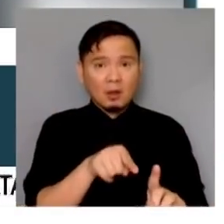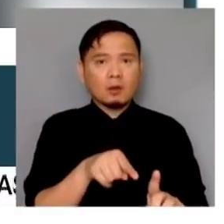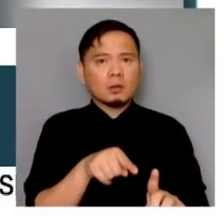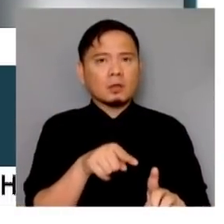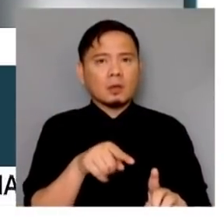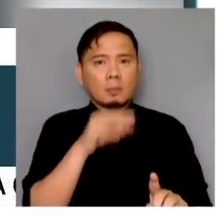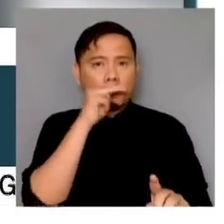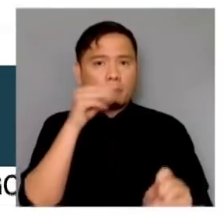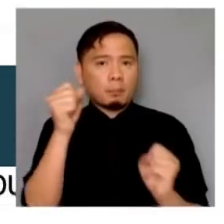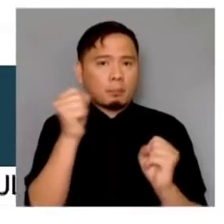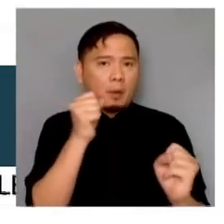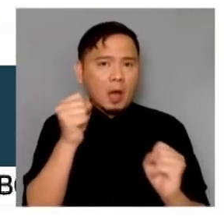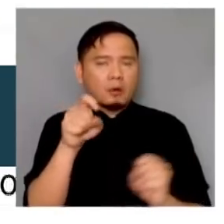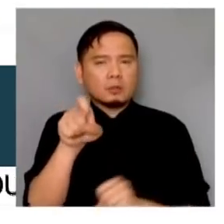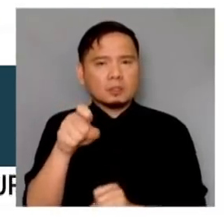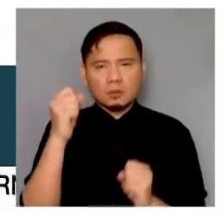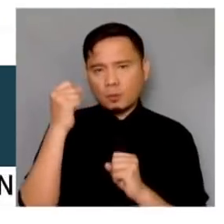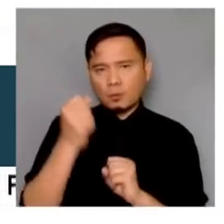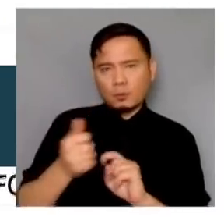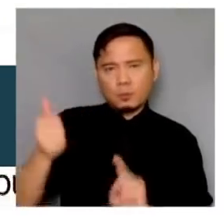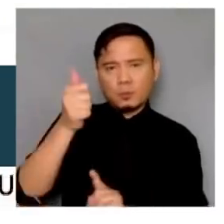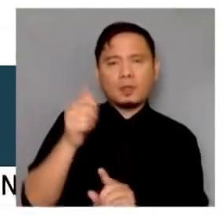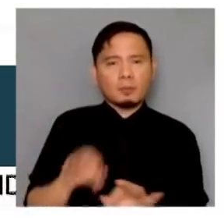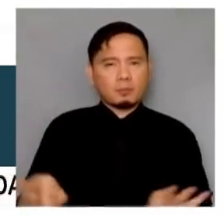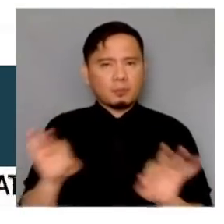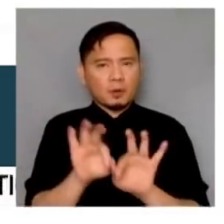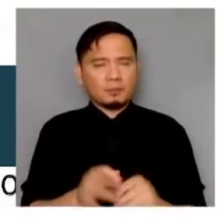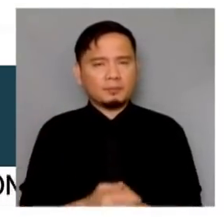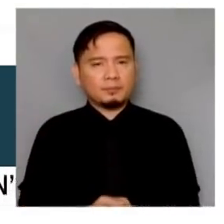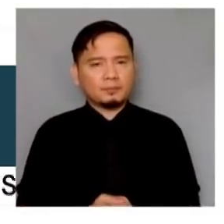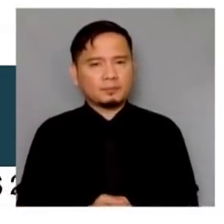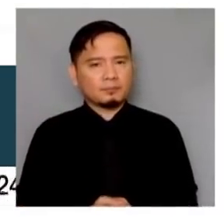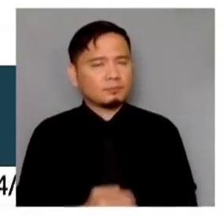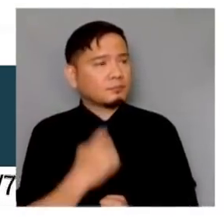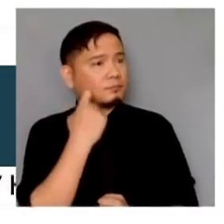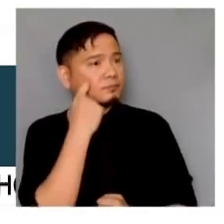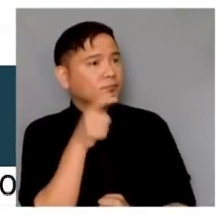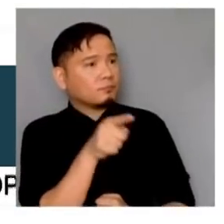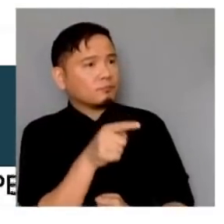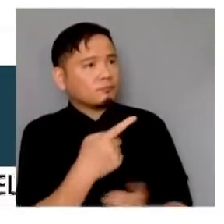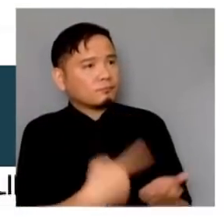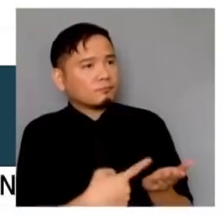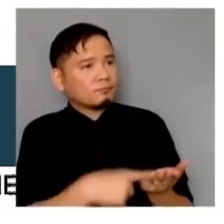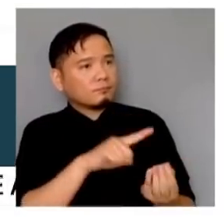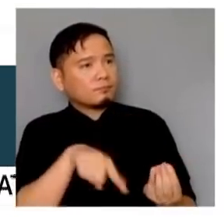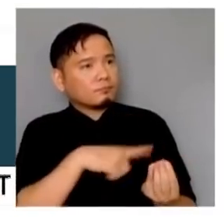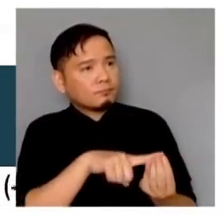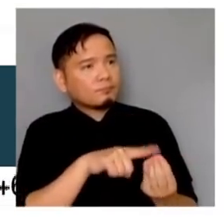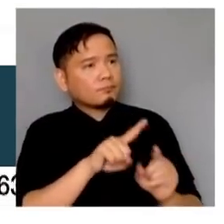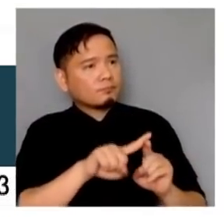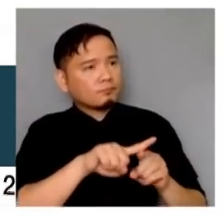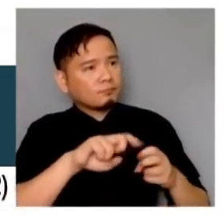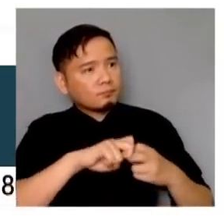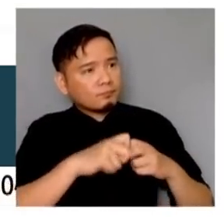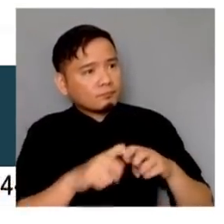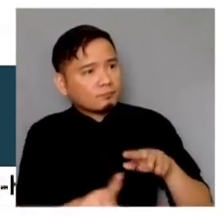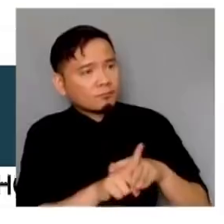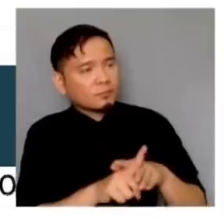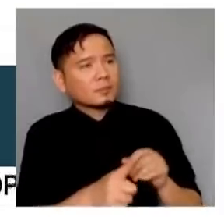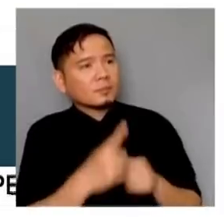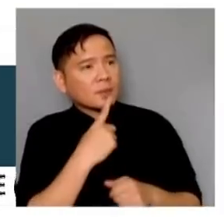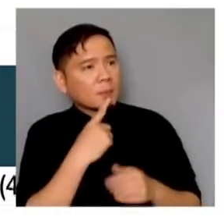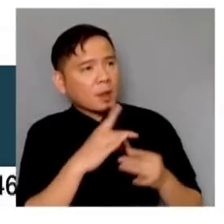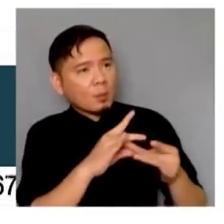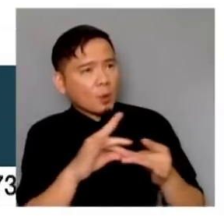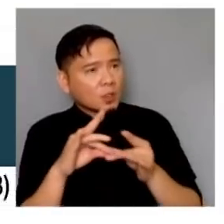A while ago, you were talking about the challenges that you've met during this campaign season, and you mentioned coordination and